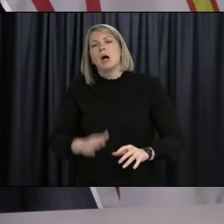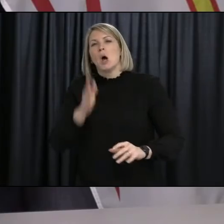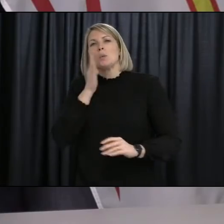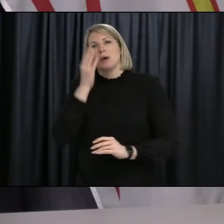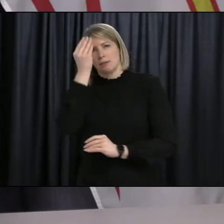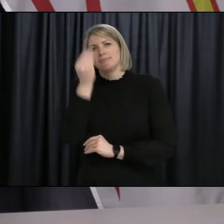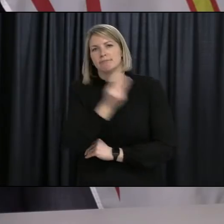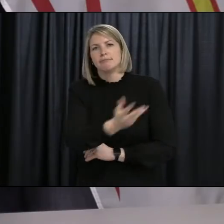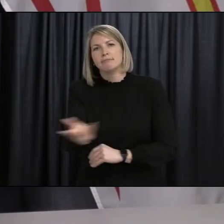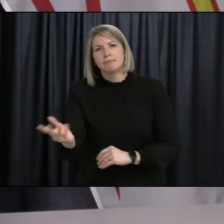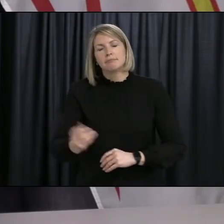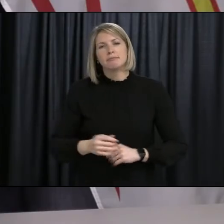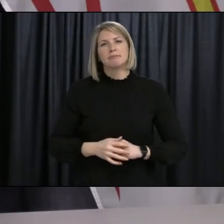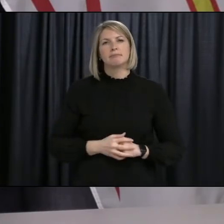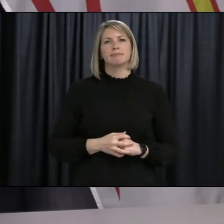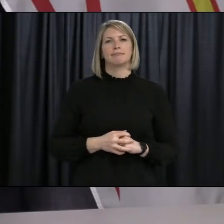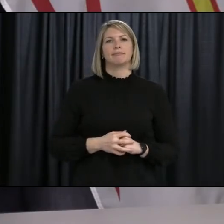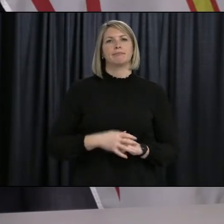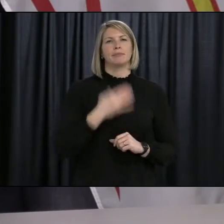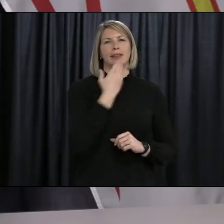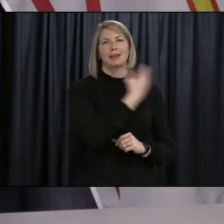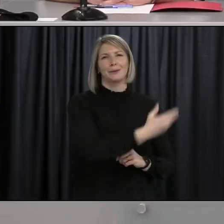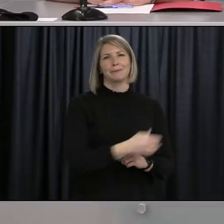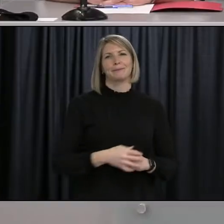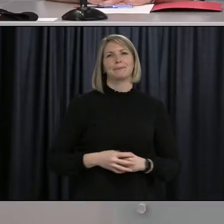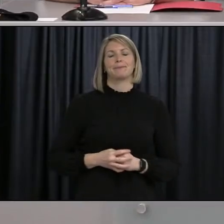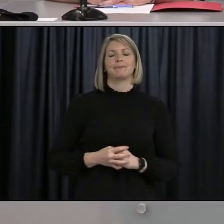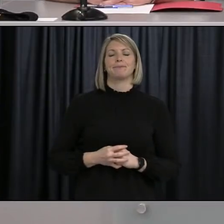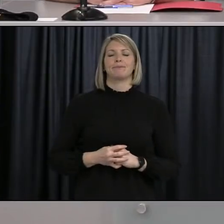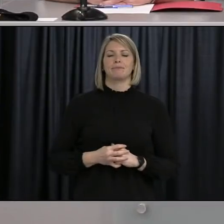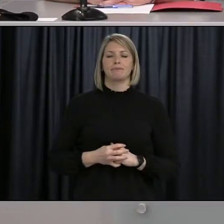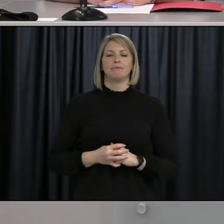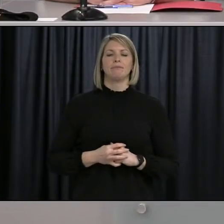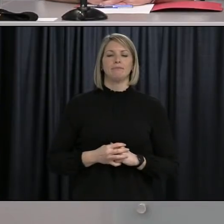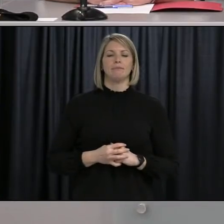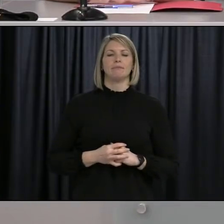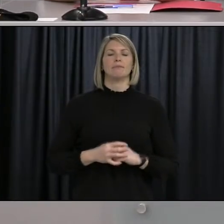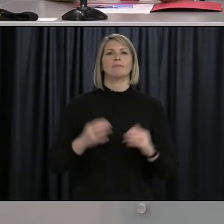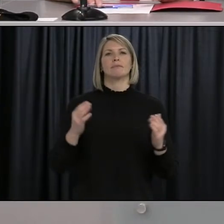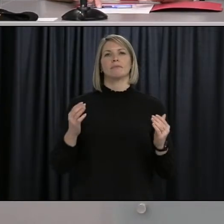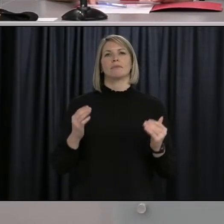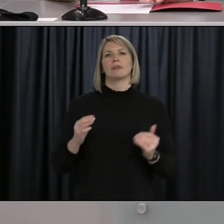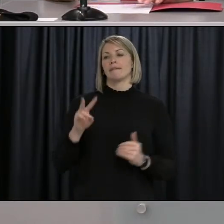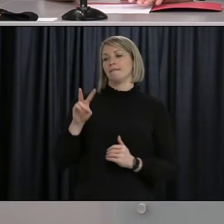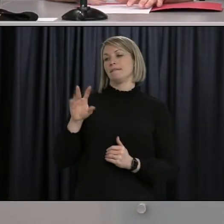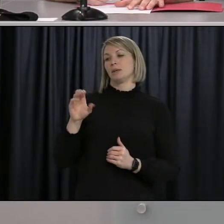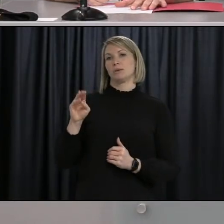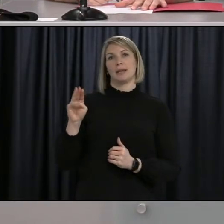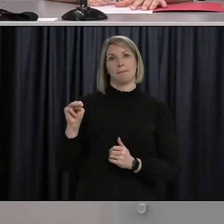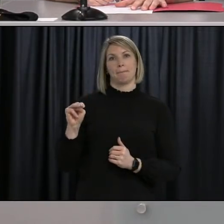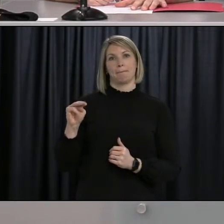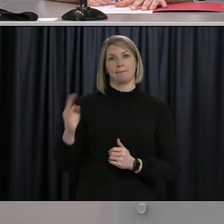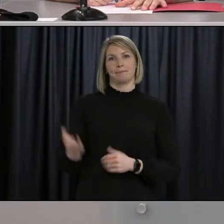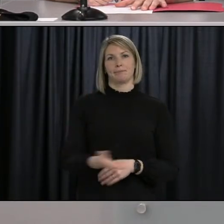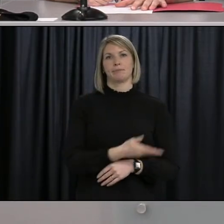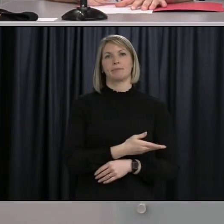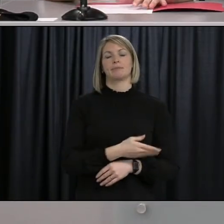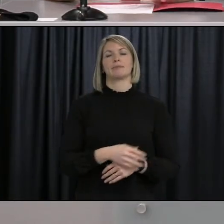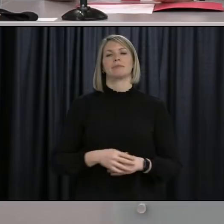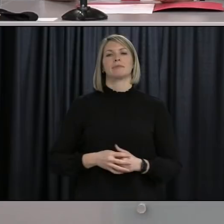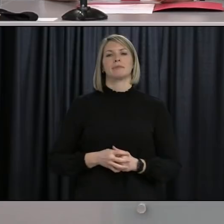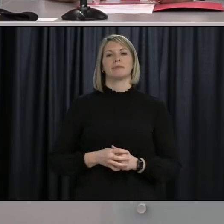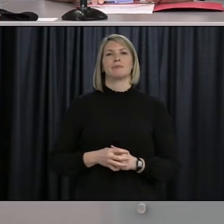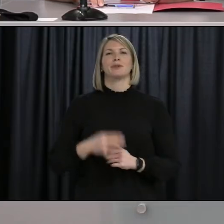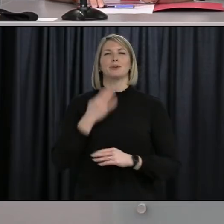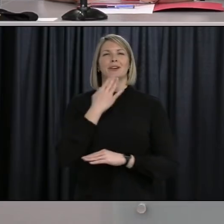sure. Thank you. Our next questions are from Linda Swain with VOCM. Please go ahead. Hi,